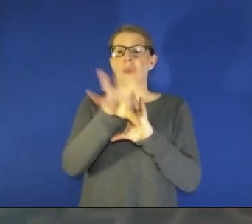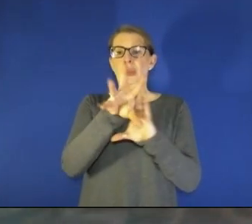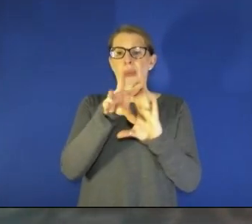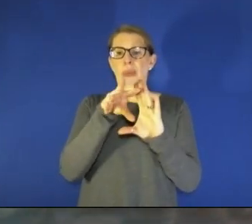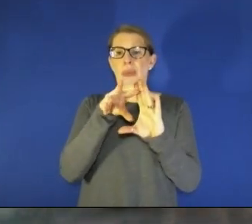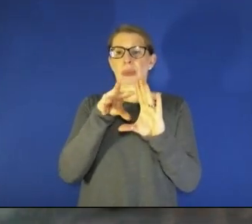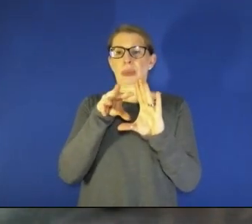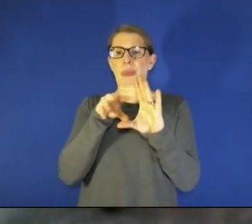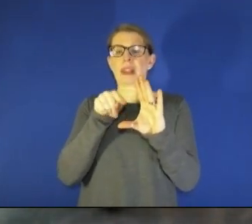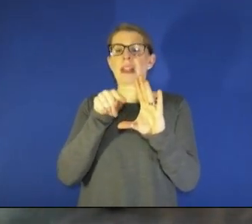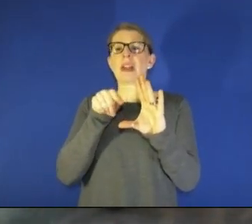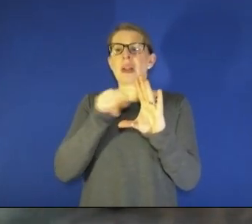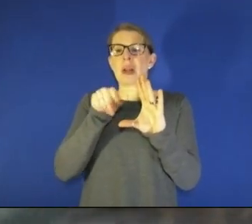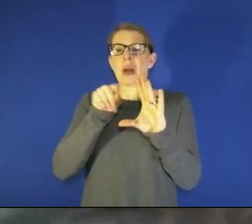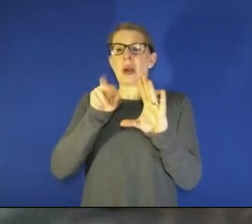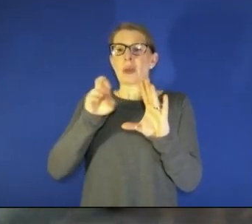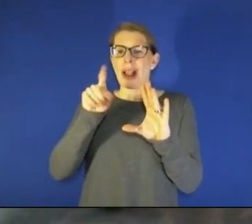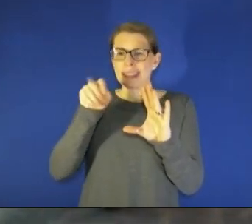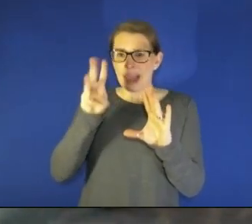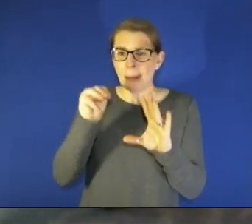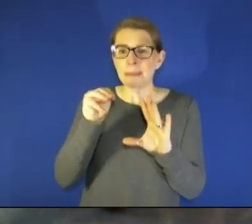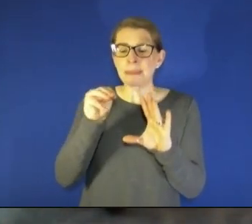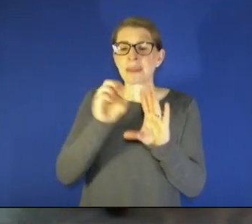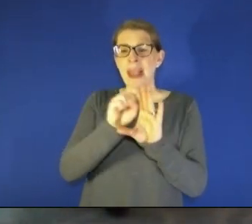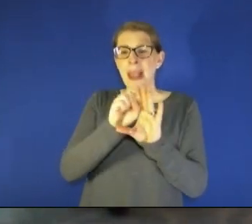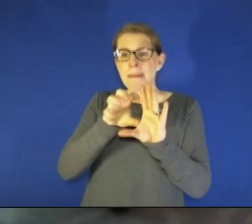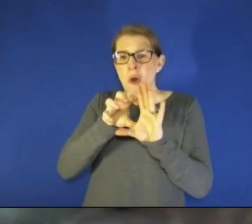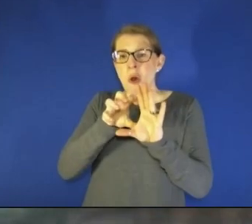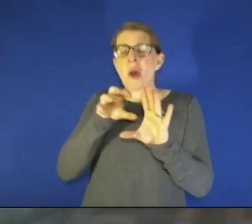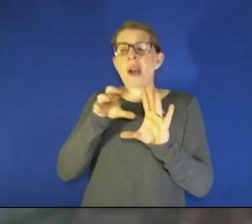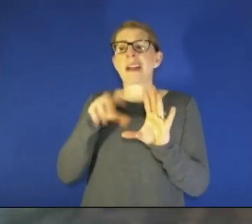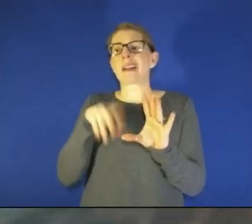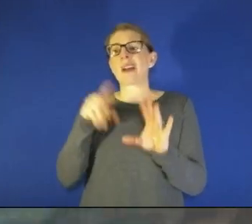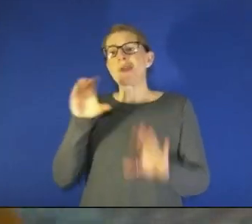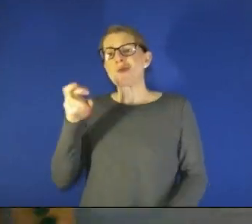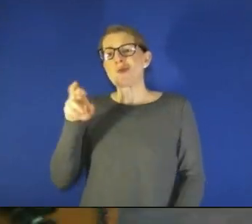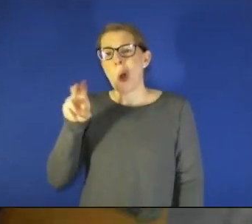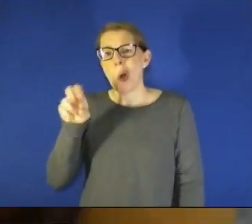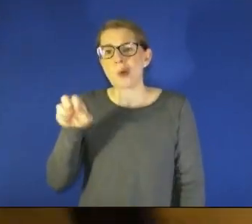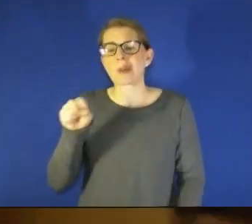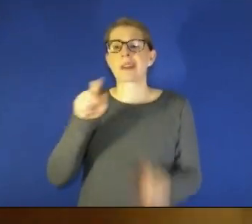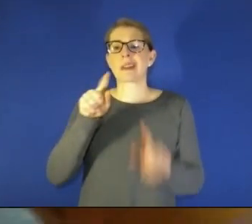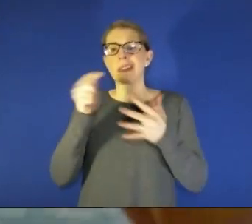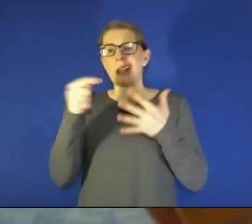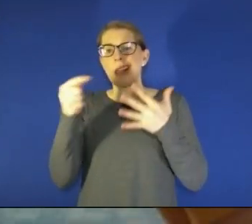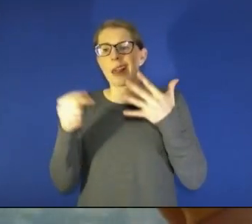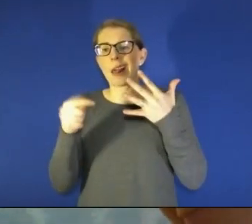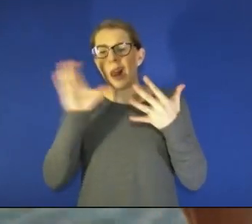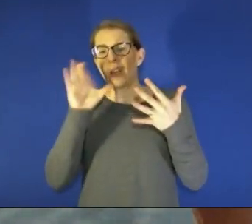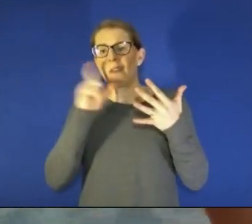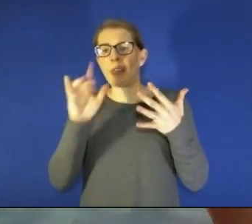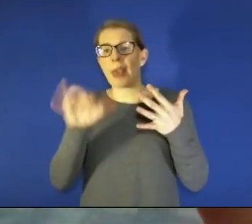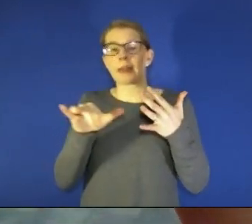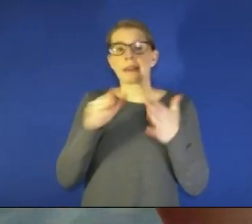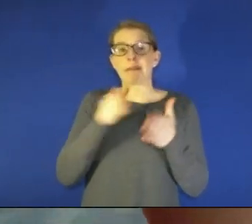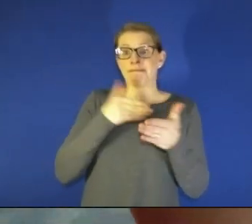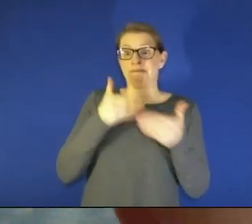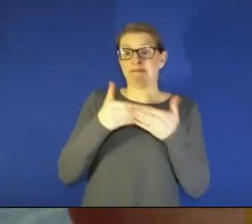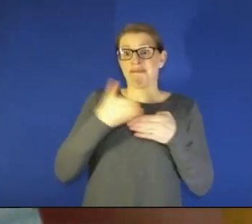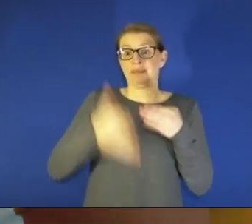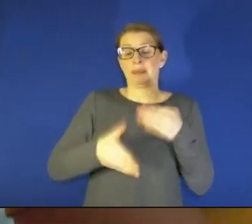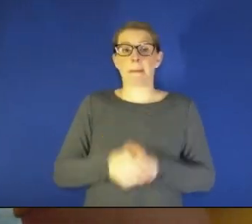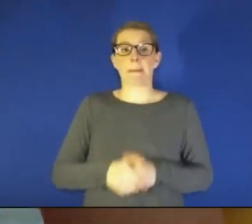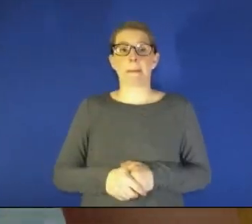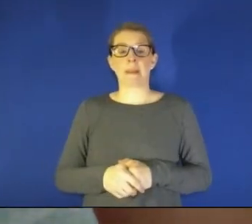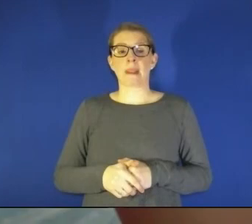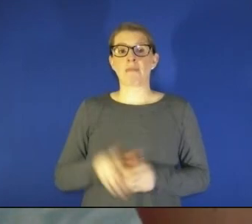for cancer, polyps, hemorrhoids, anal fissure, Crohn's disease, many things. Okay, and that takes anywhere from, I've been reading a